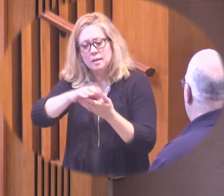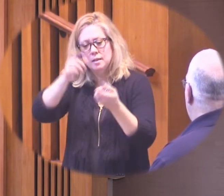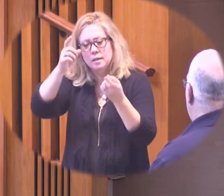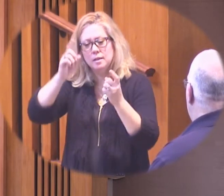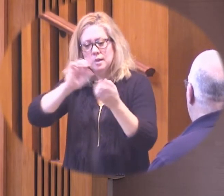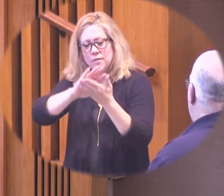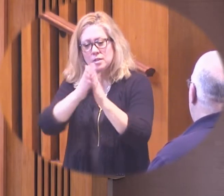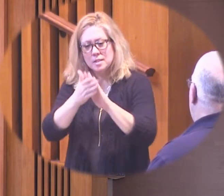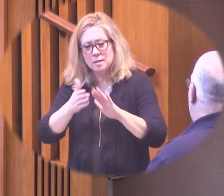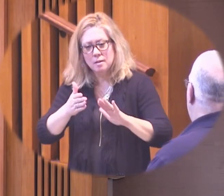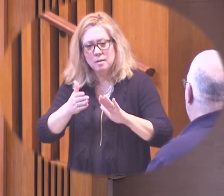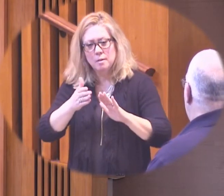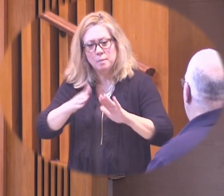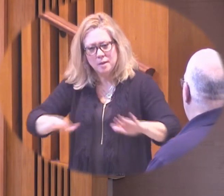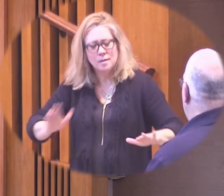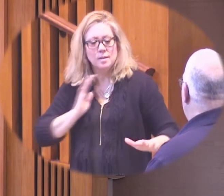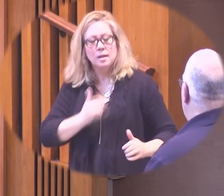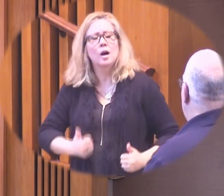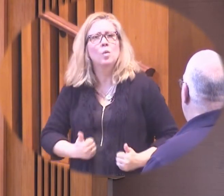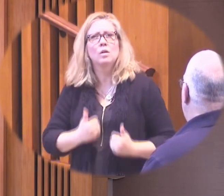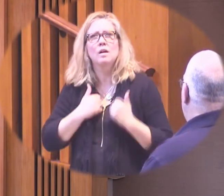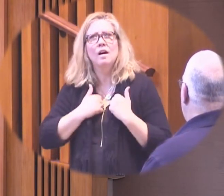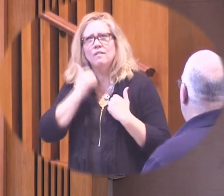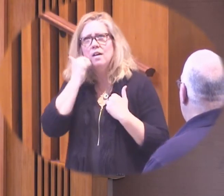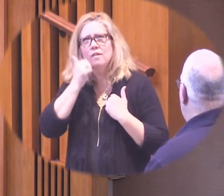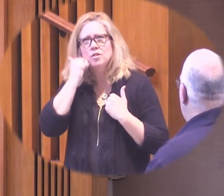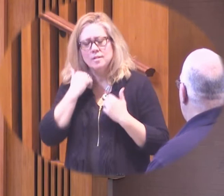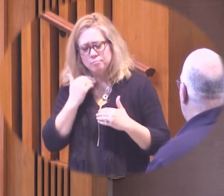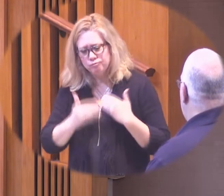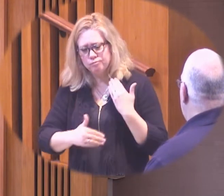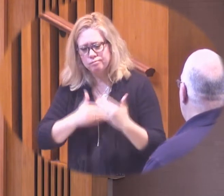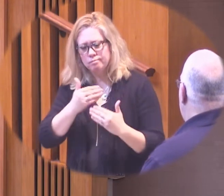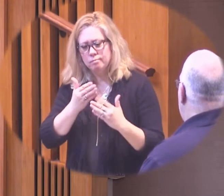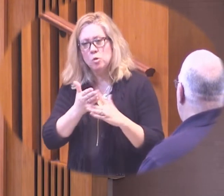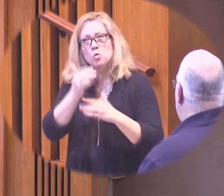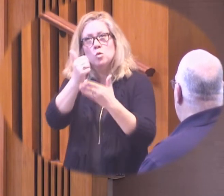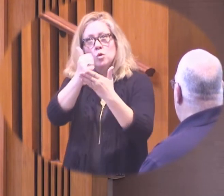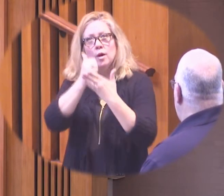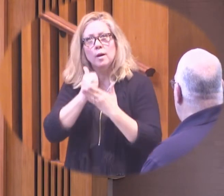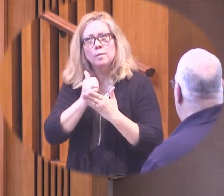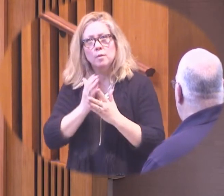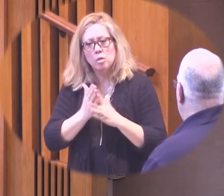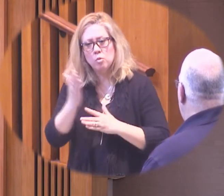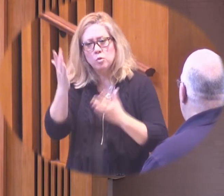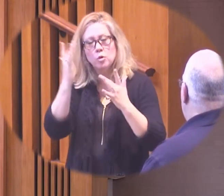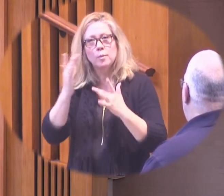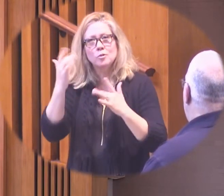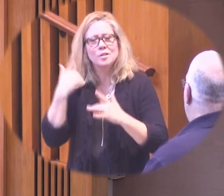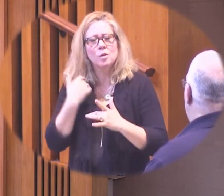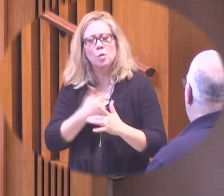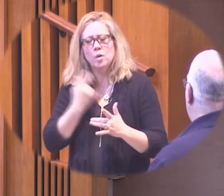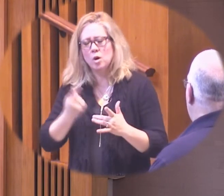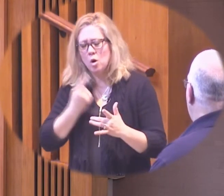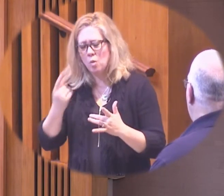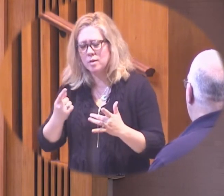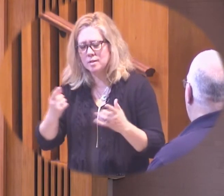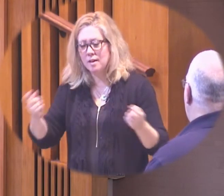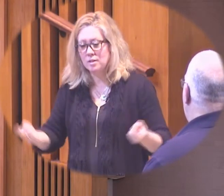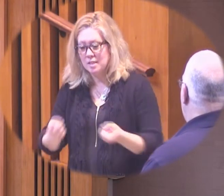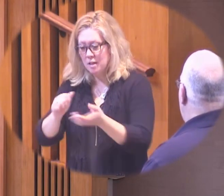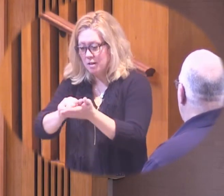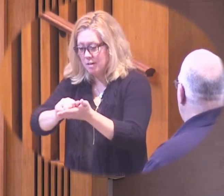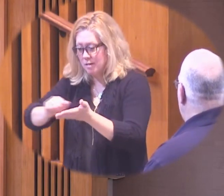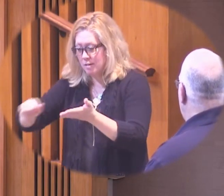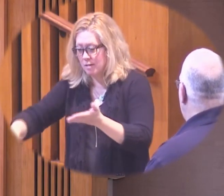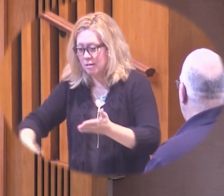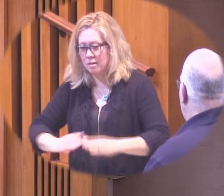grant peace in our days, that by the help of your mercy, we may be free always from sin